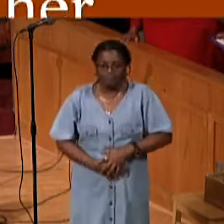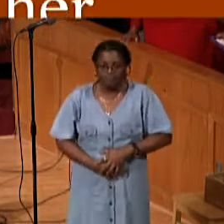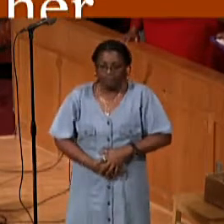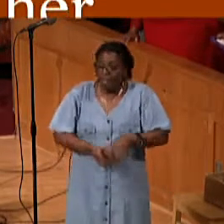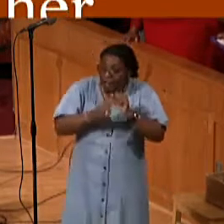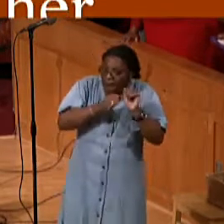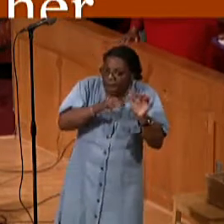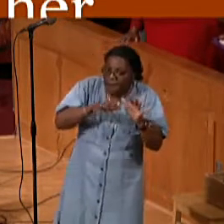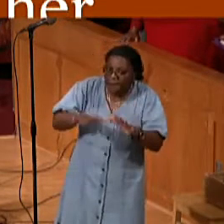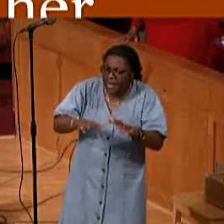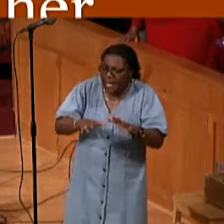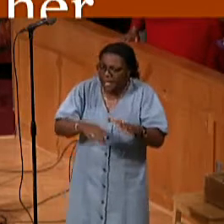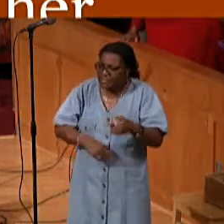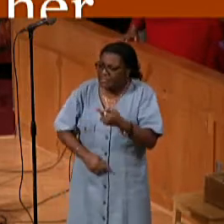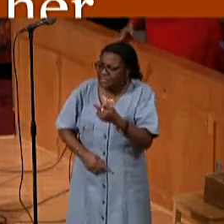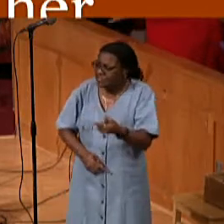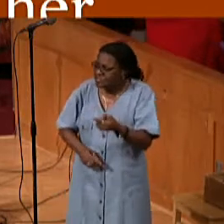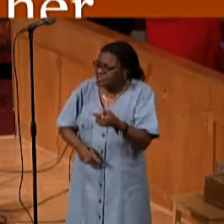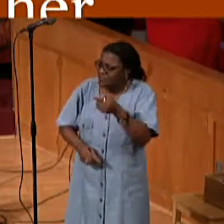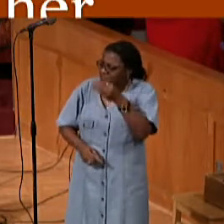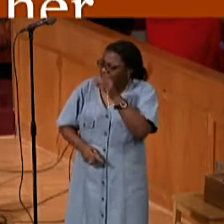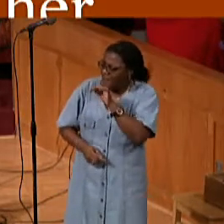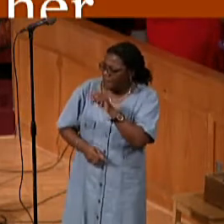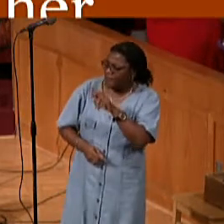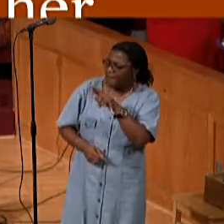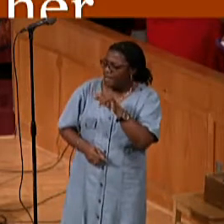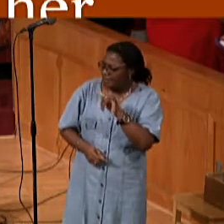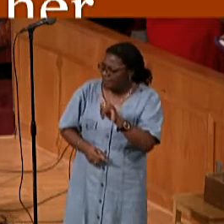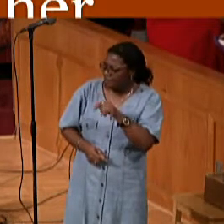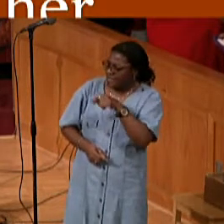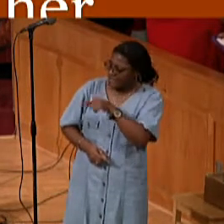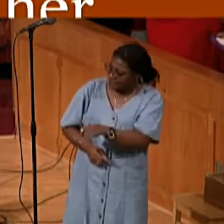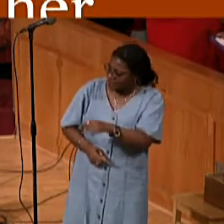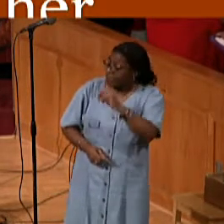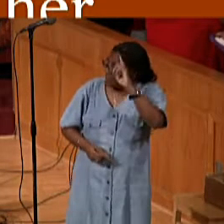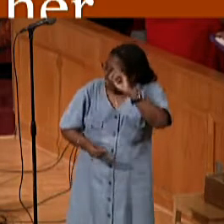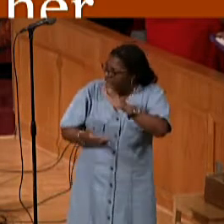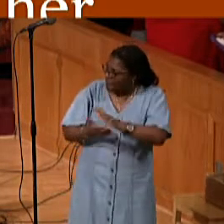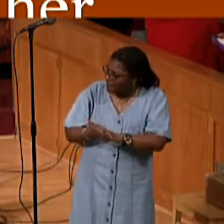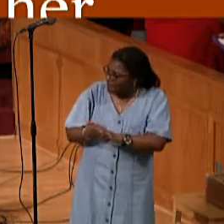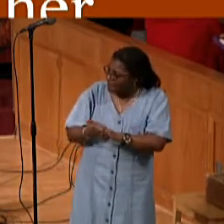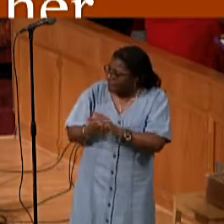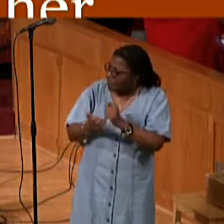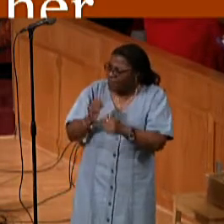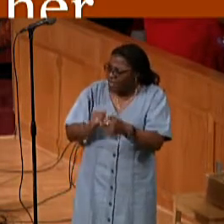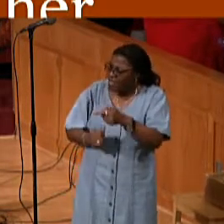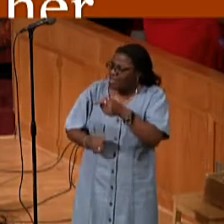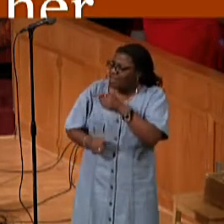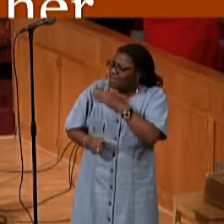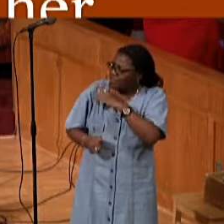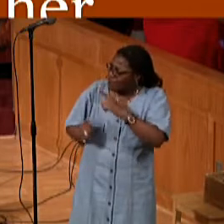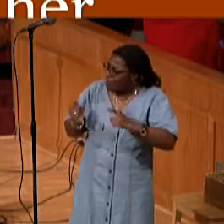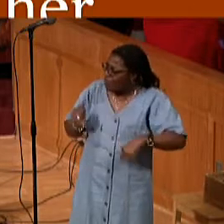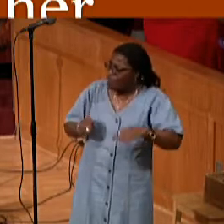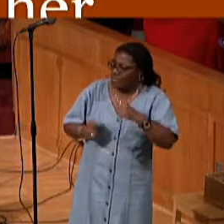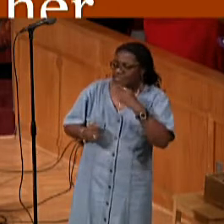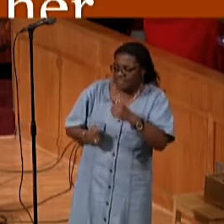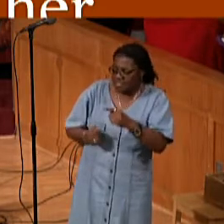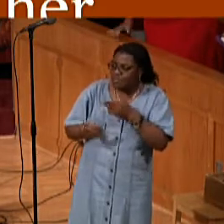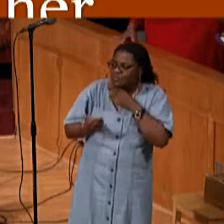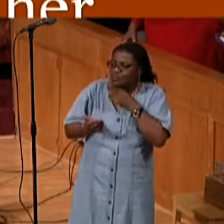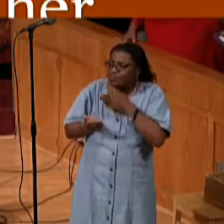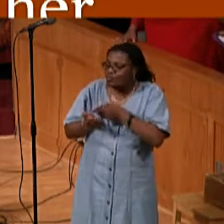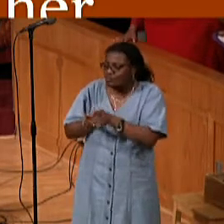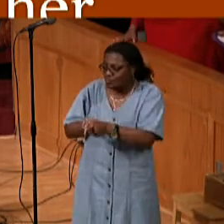Blessed is she who has believed that what the Lord has said to her will be